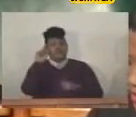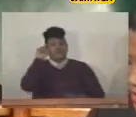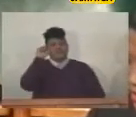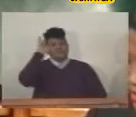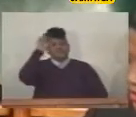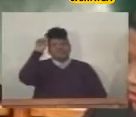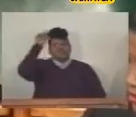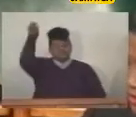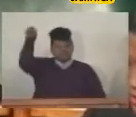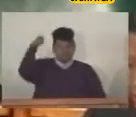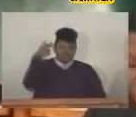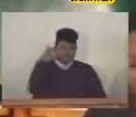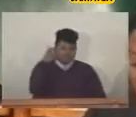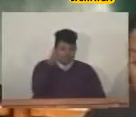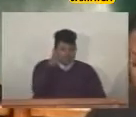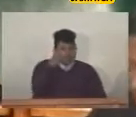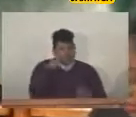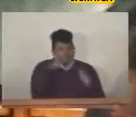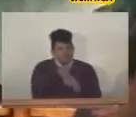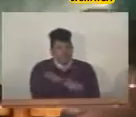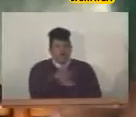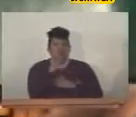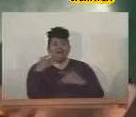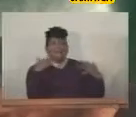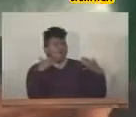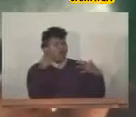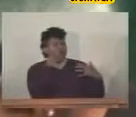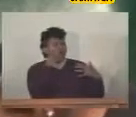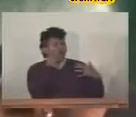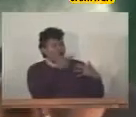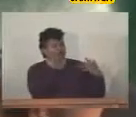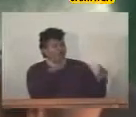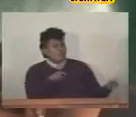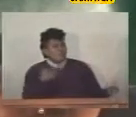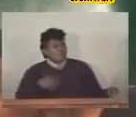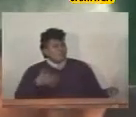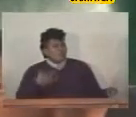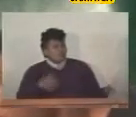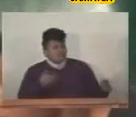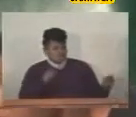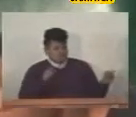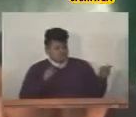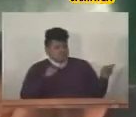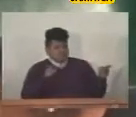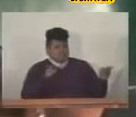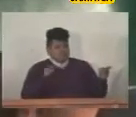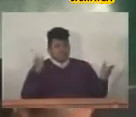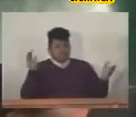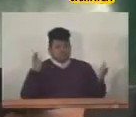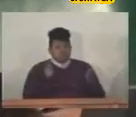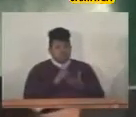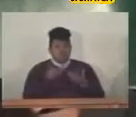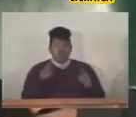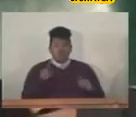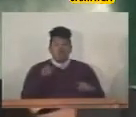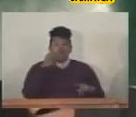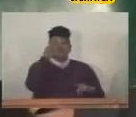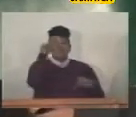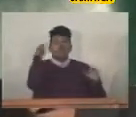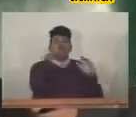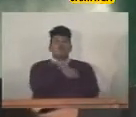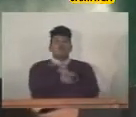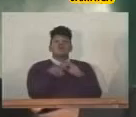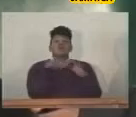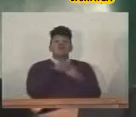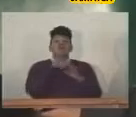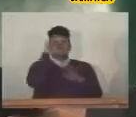James. Gun crimes and violent incidents have certainly been curtailed. So far as I'm aware, there was one murder within